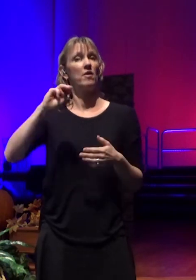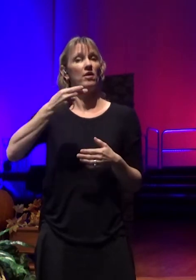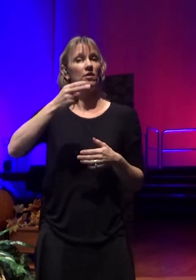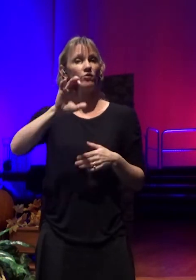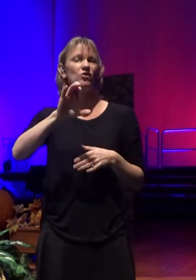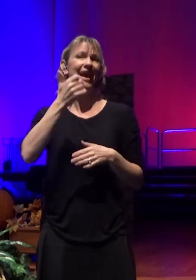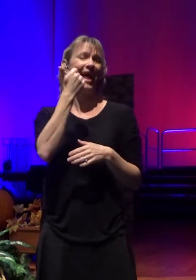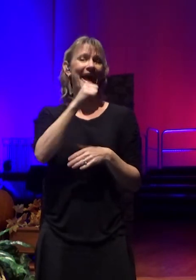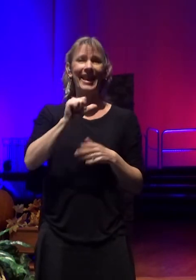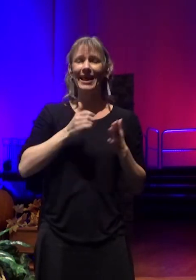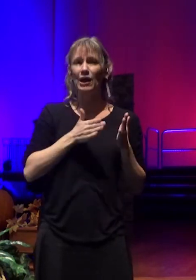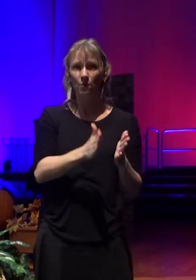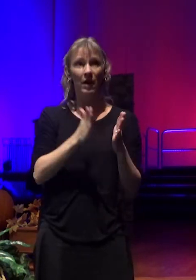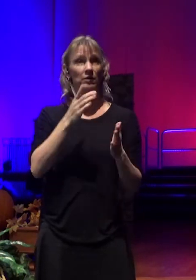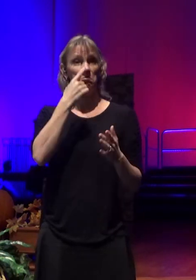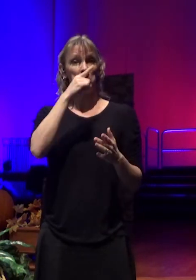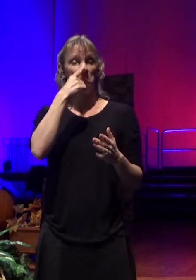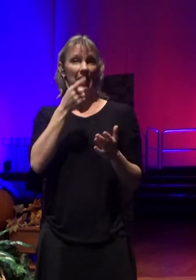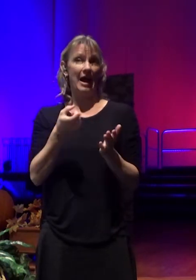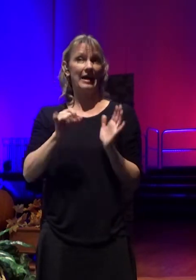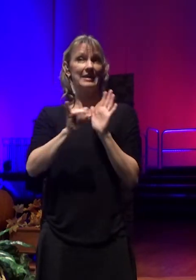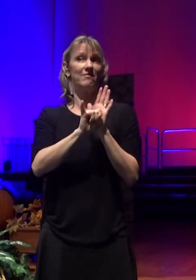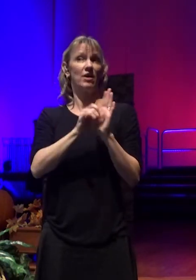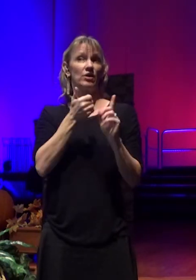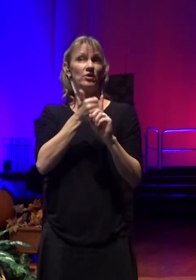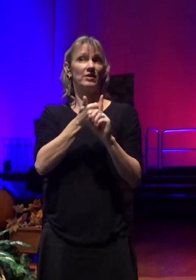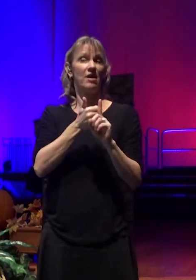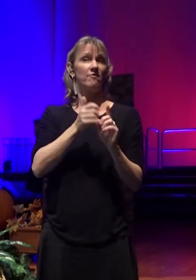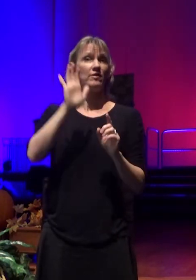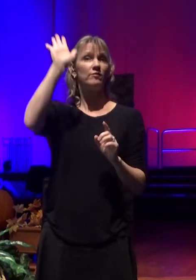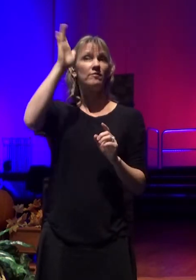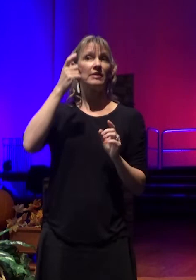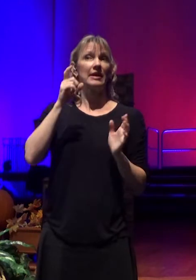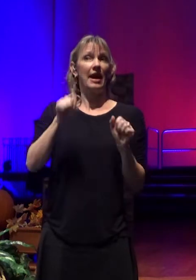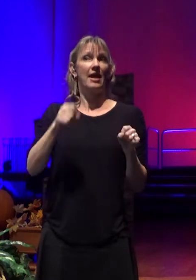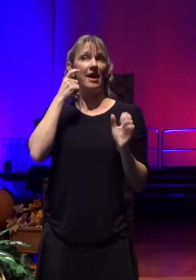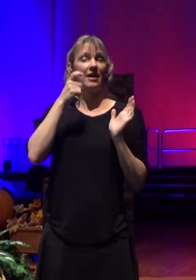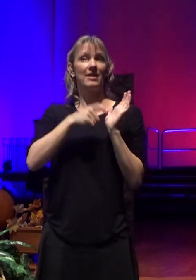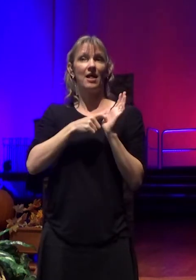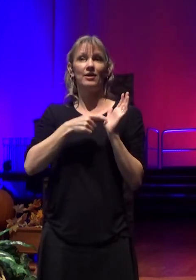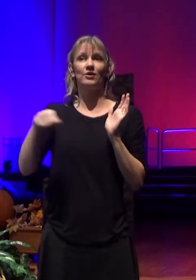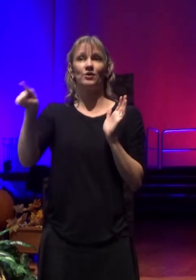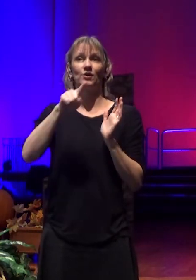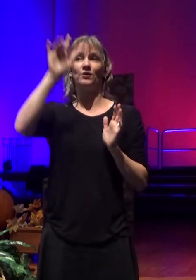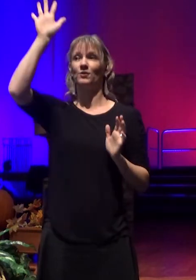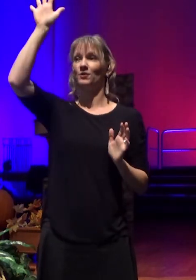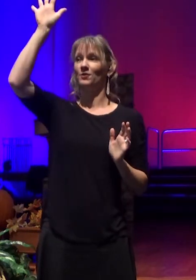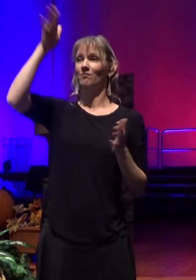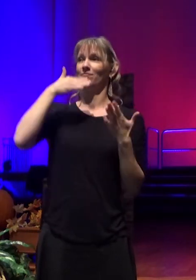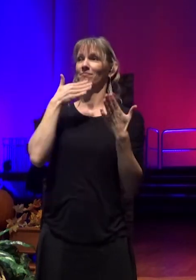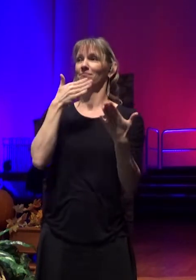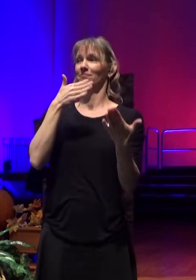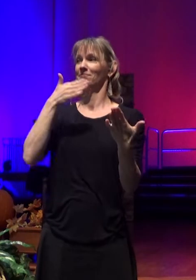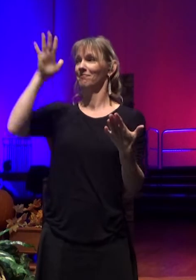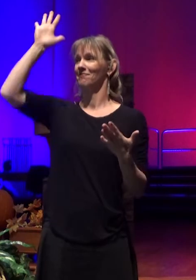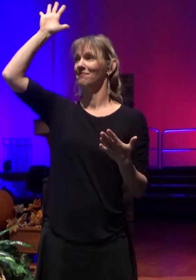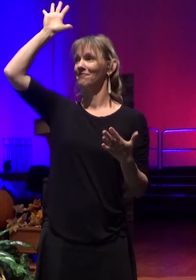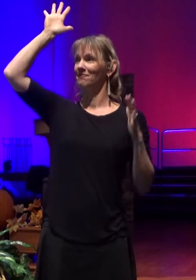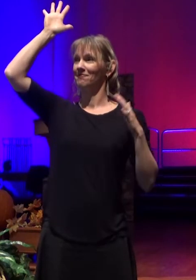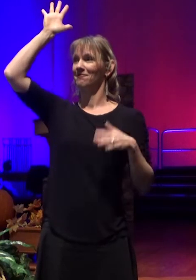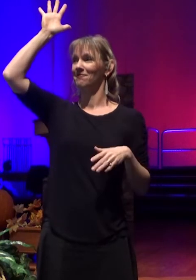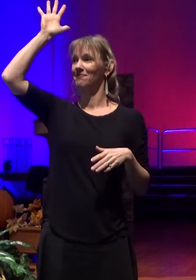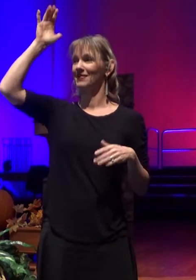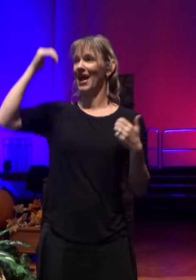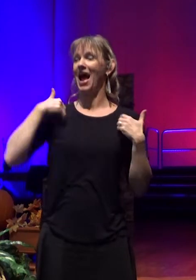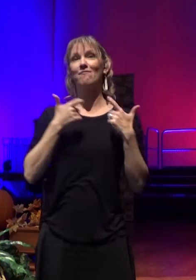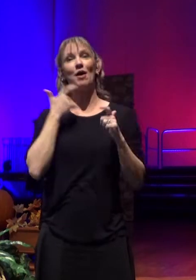you volunteer here at Mile High Church in any way, shape, or form. Will you just identify yourself so we can acknowledge you? So